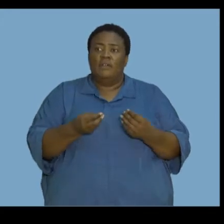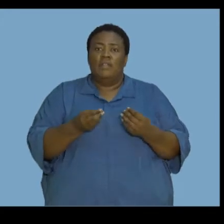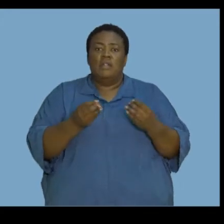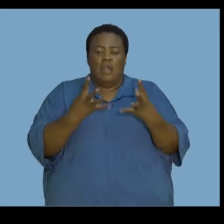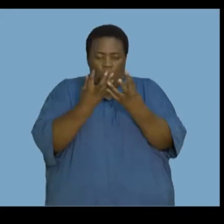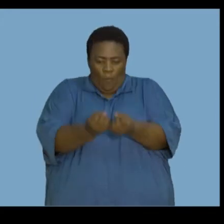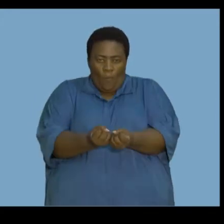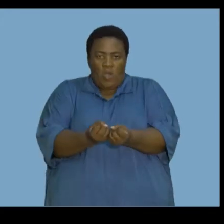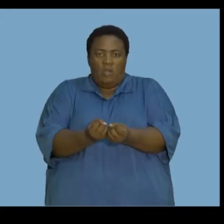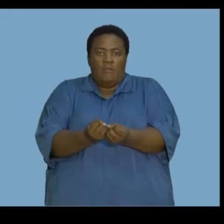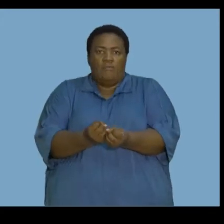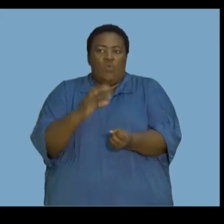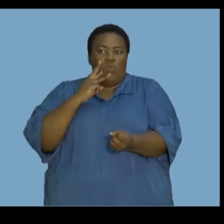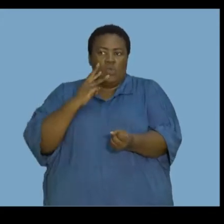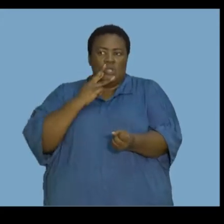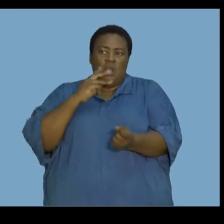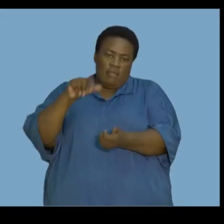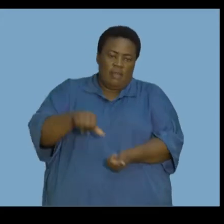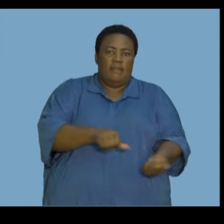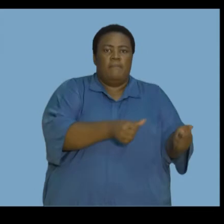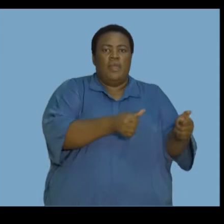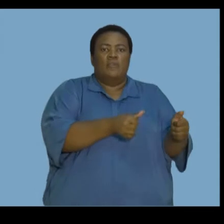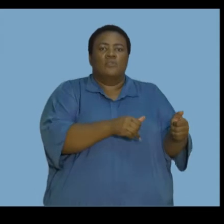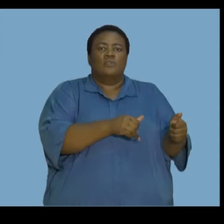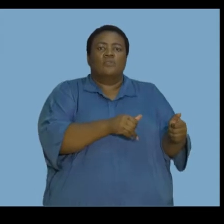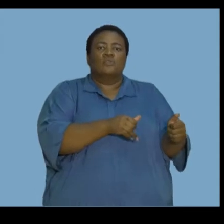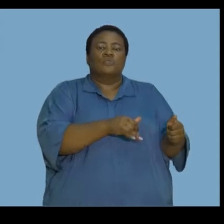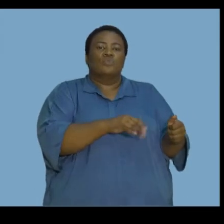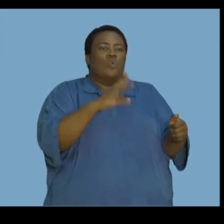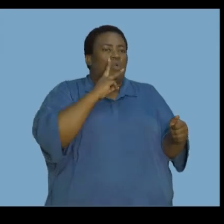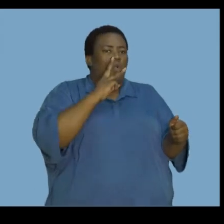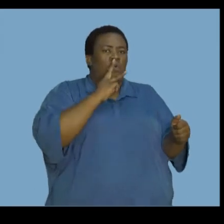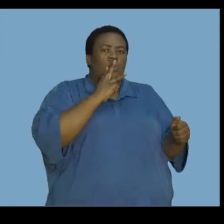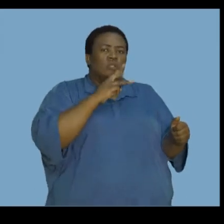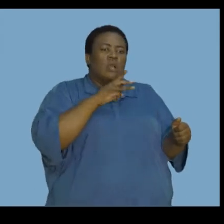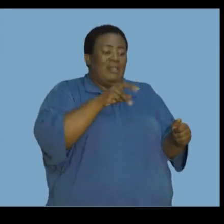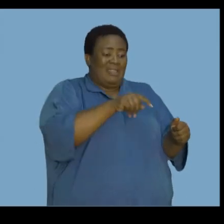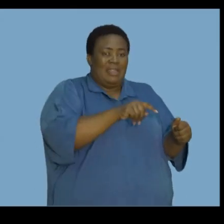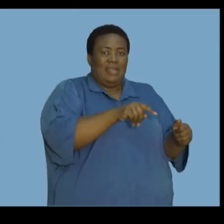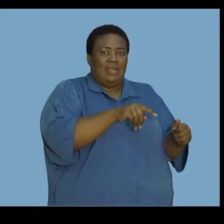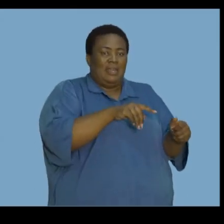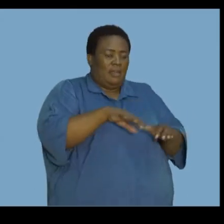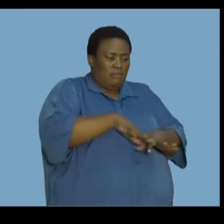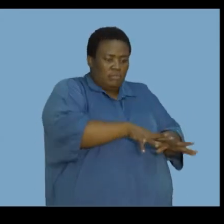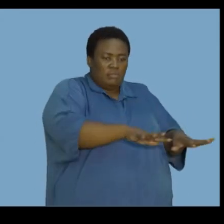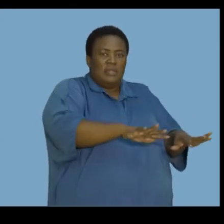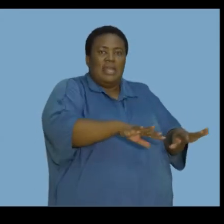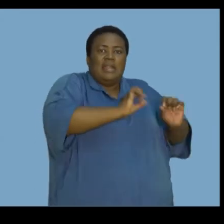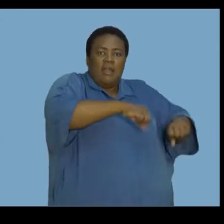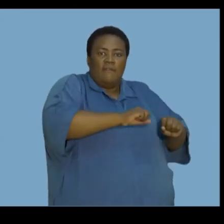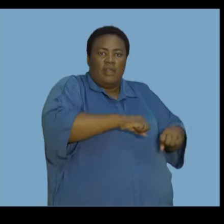as sponges that absorb the water and return the water back into the water table that is then available